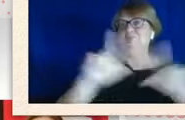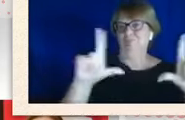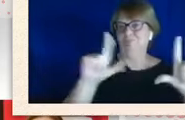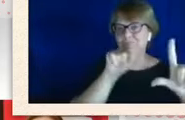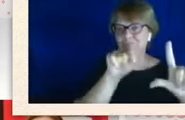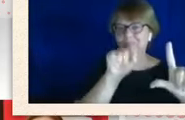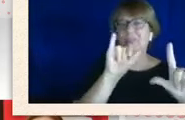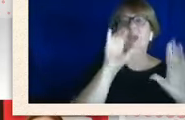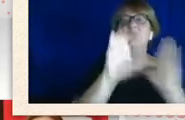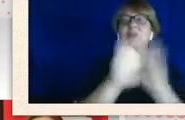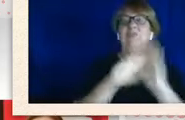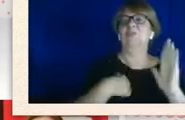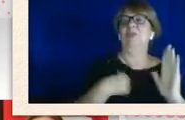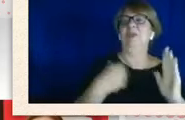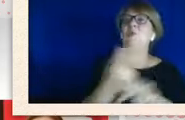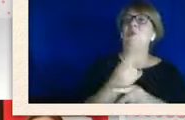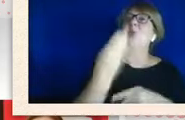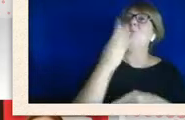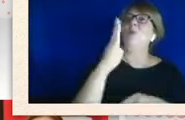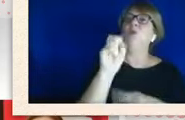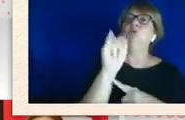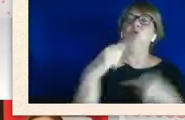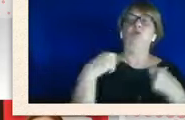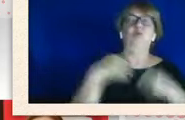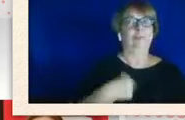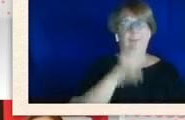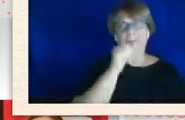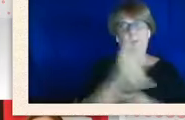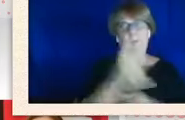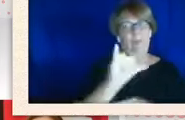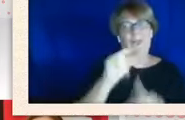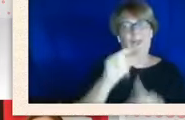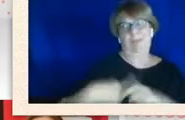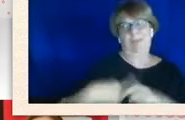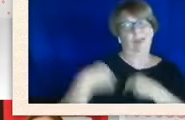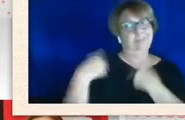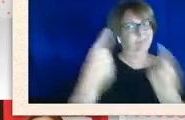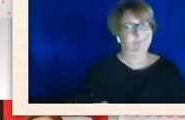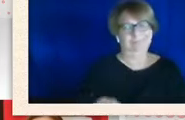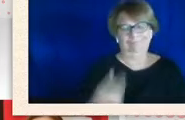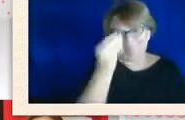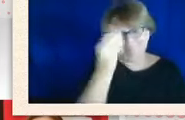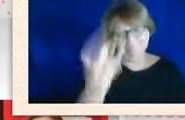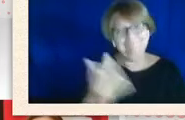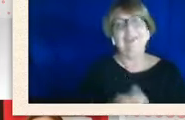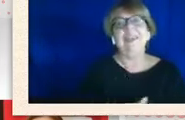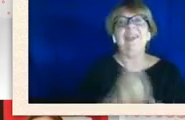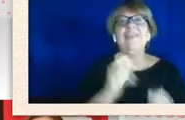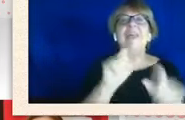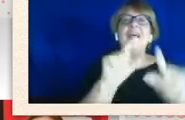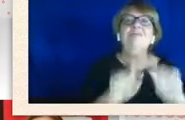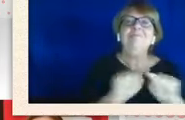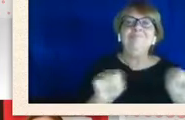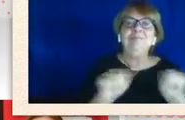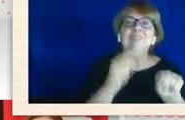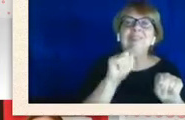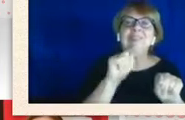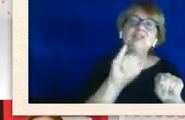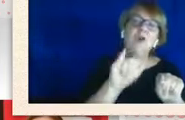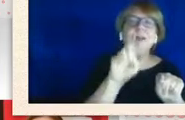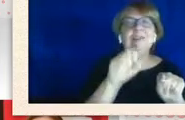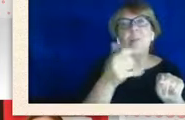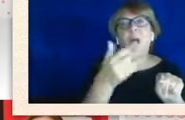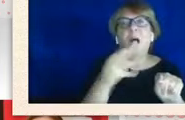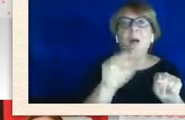blue suit that I haven't seen in months. And underneath is my title. It says Tony DePalma, Director of Public